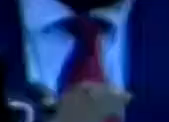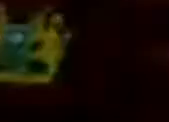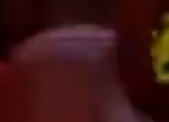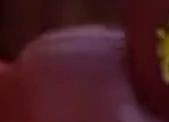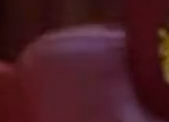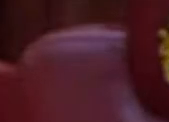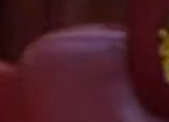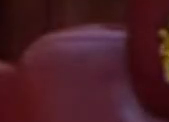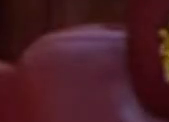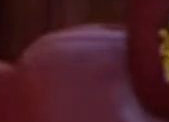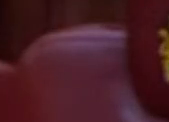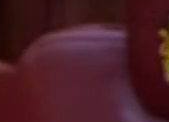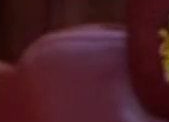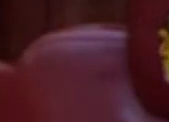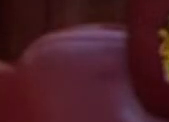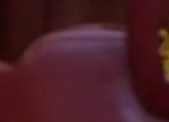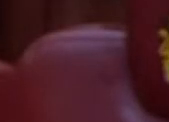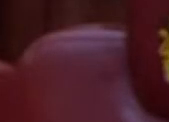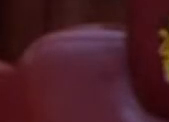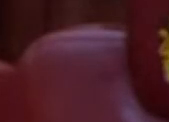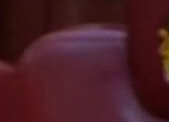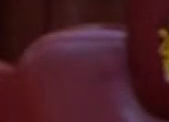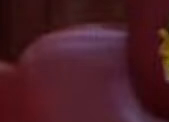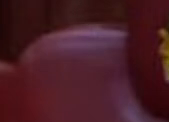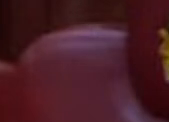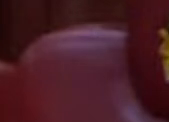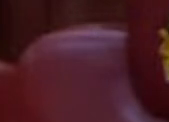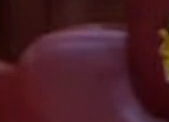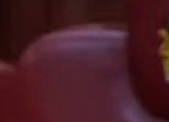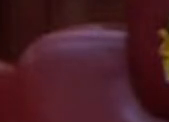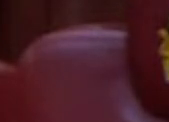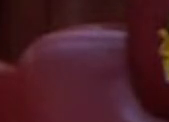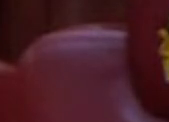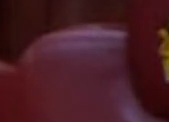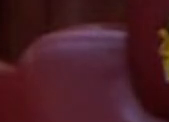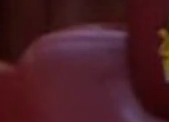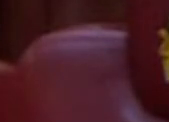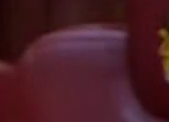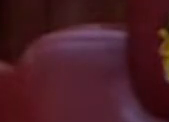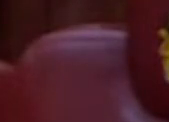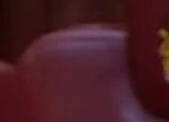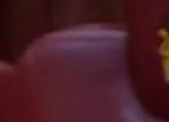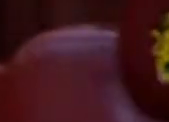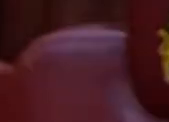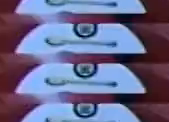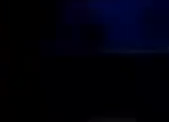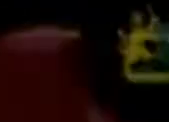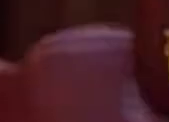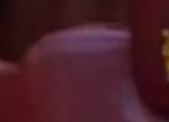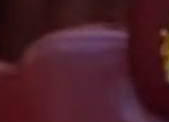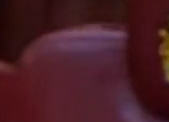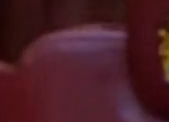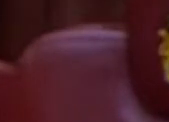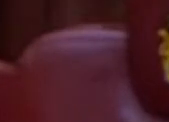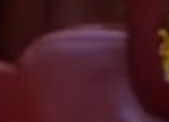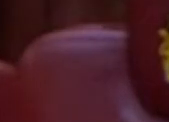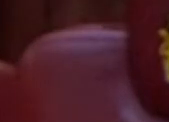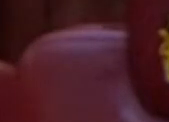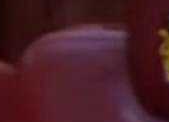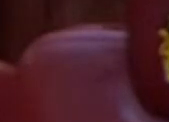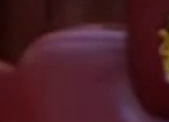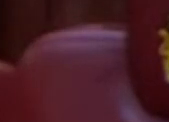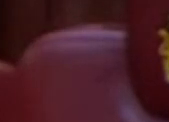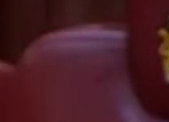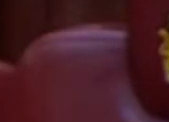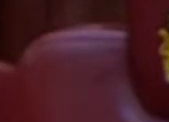repeating what others have said, I think it's a good measure. And during public participation, Mr. Speaker, one thing came out very